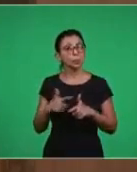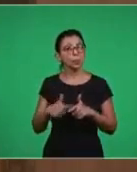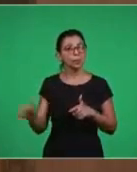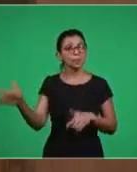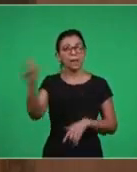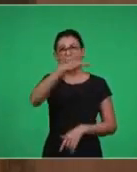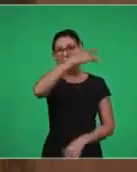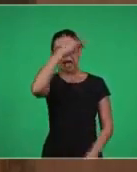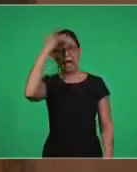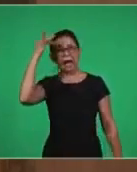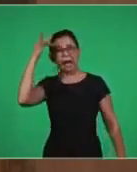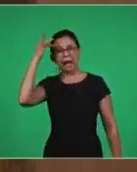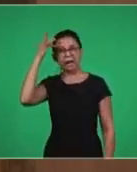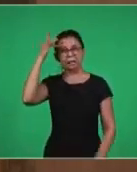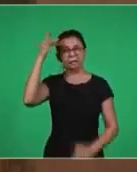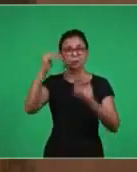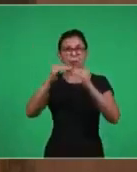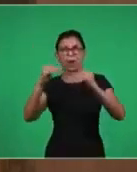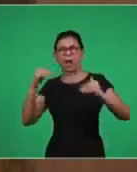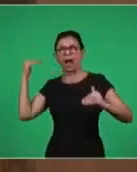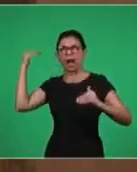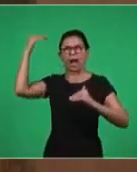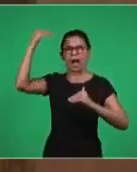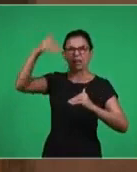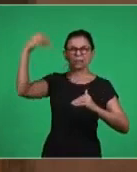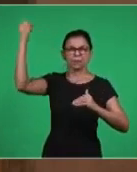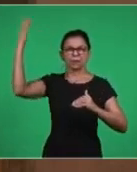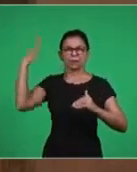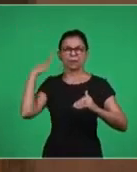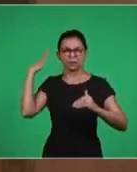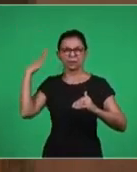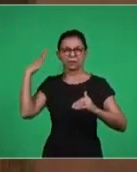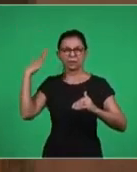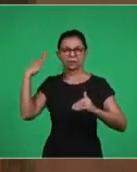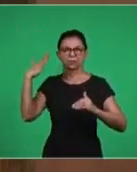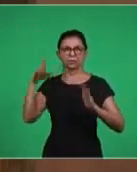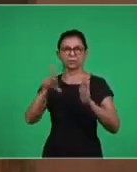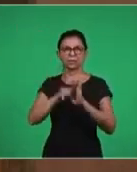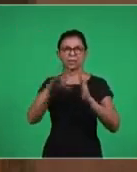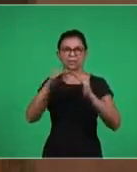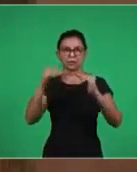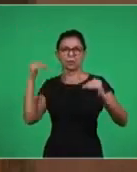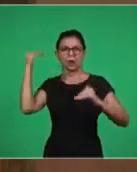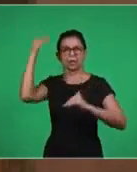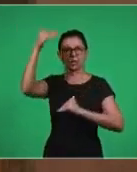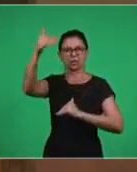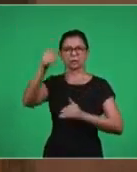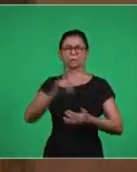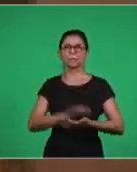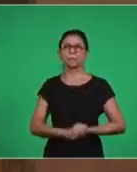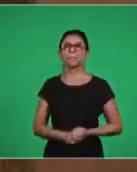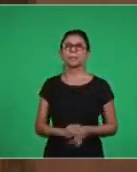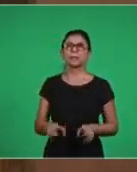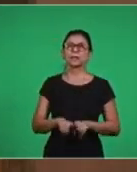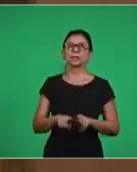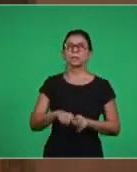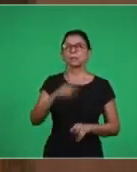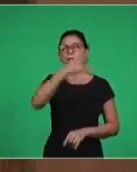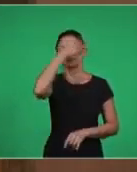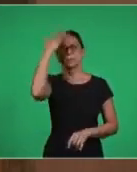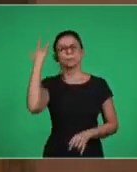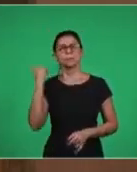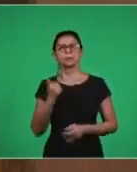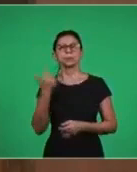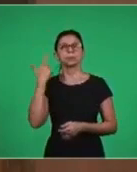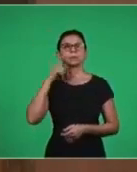think that they are above the Lord, above the Word, above the revelation. So they have a position. They some